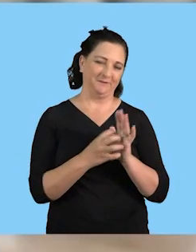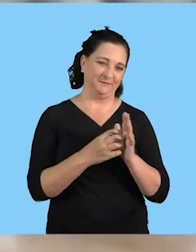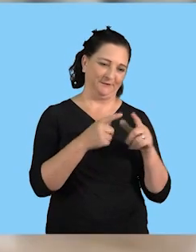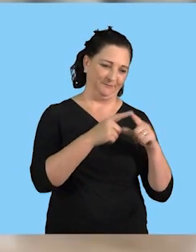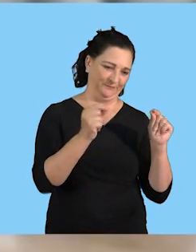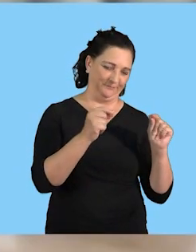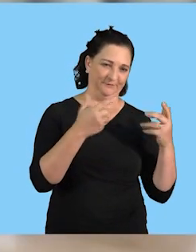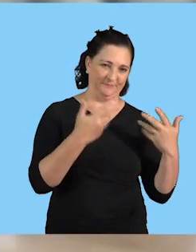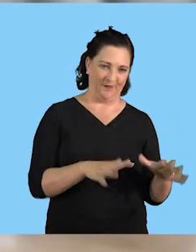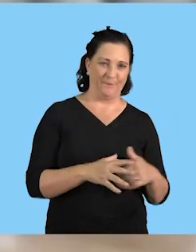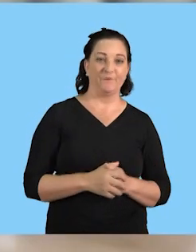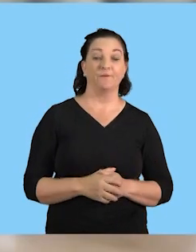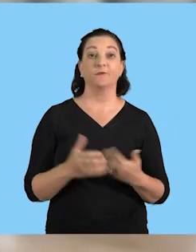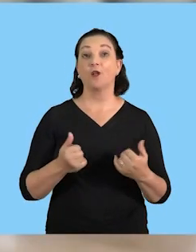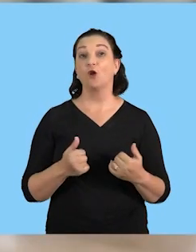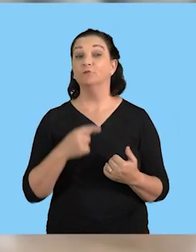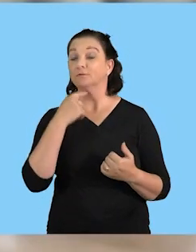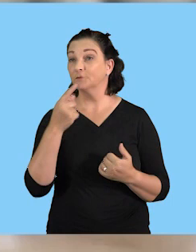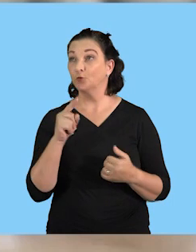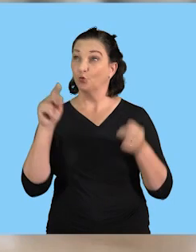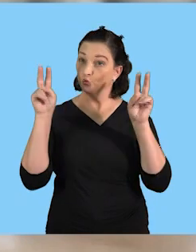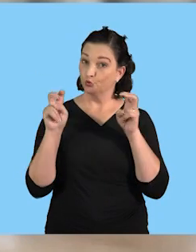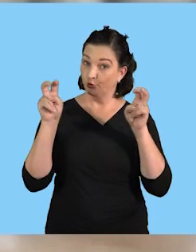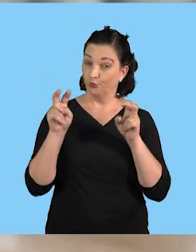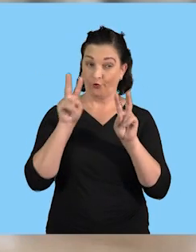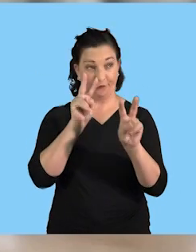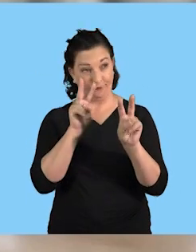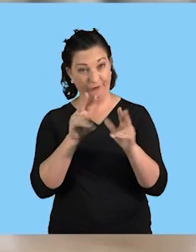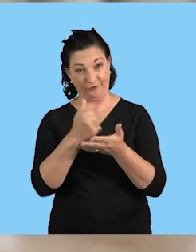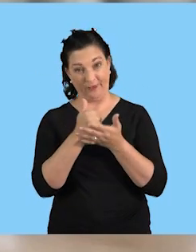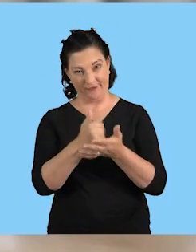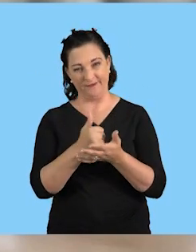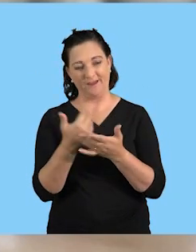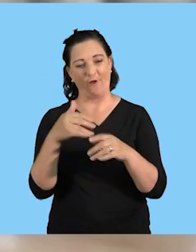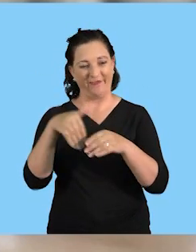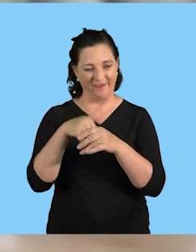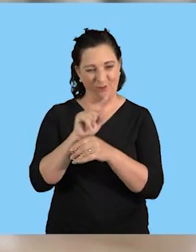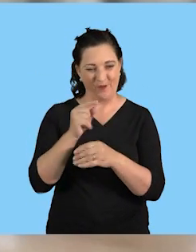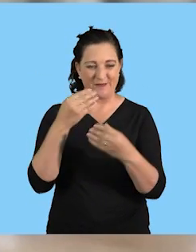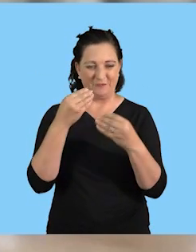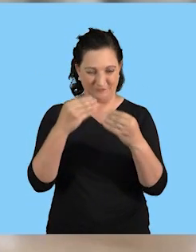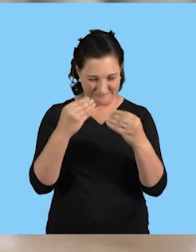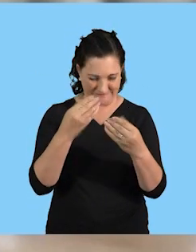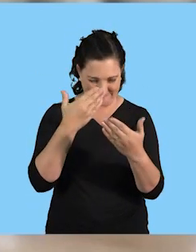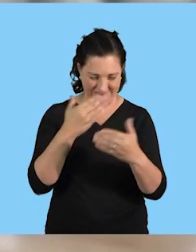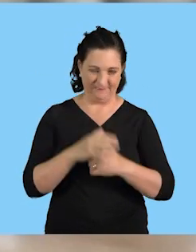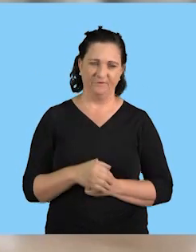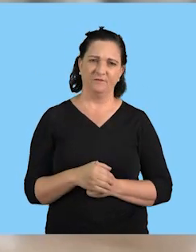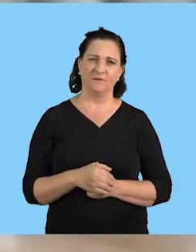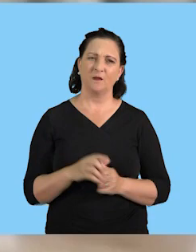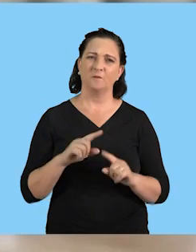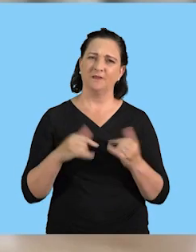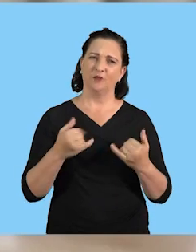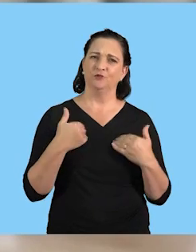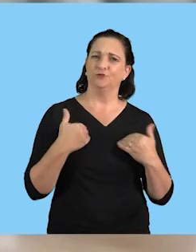Welcome back from an ad break. As mentioned, our topic for today is visual aids, grade 10 business studies. So we said